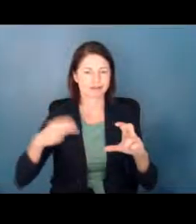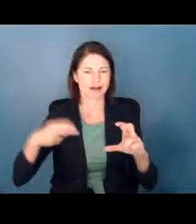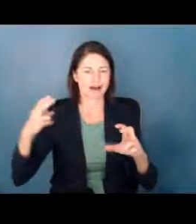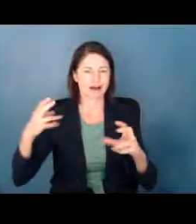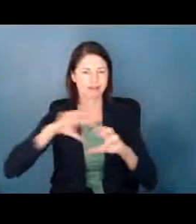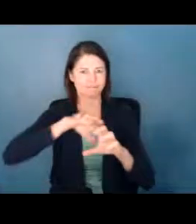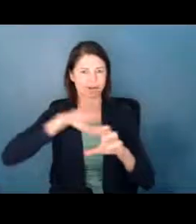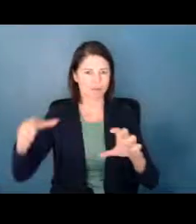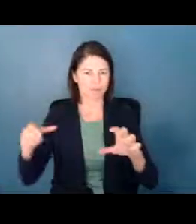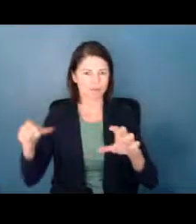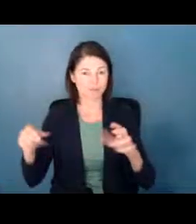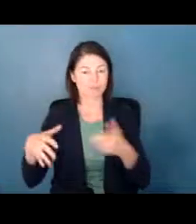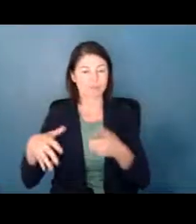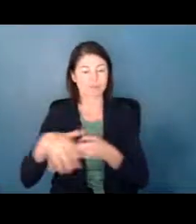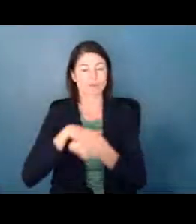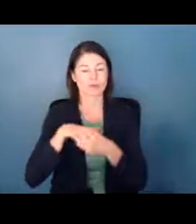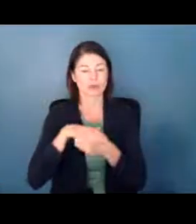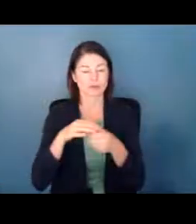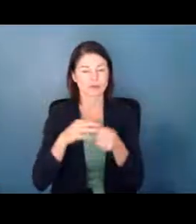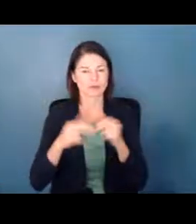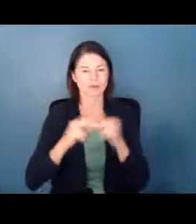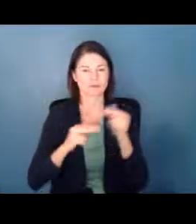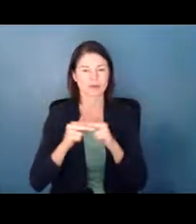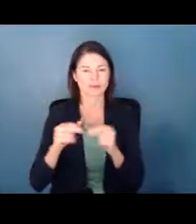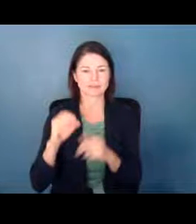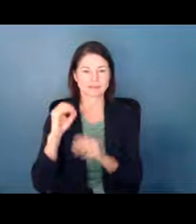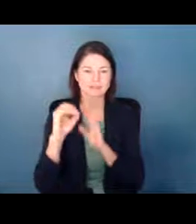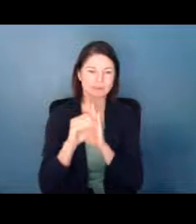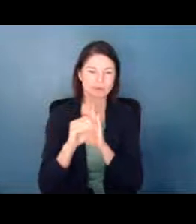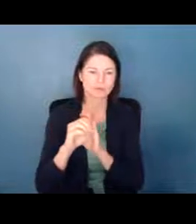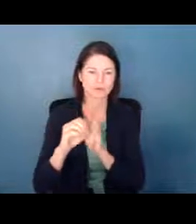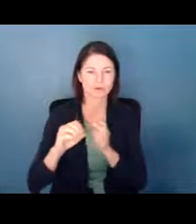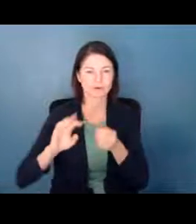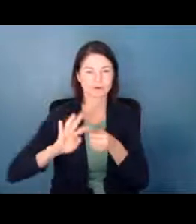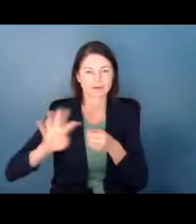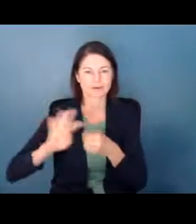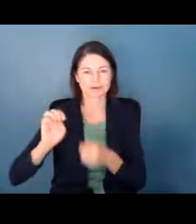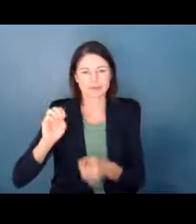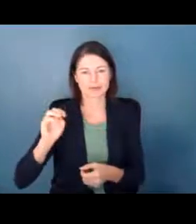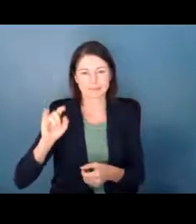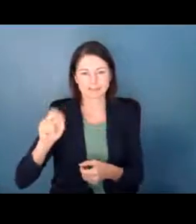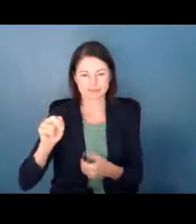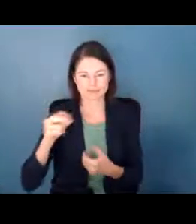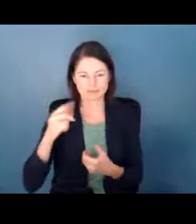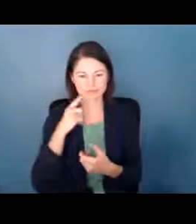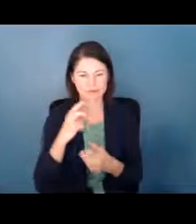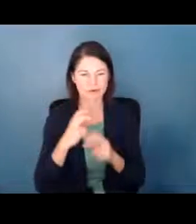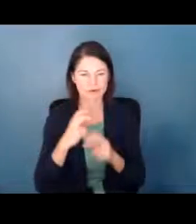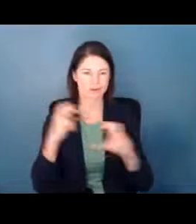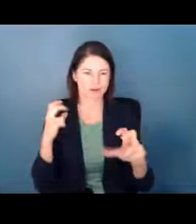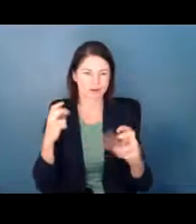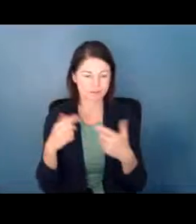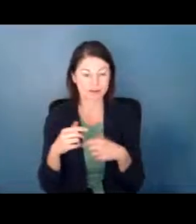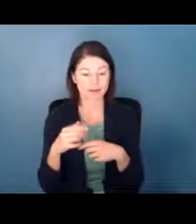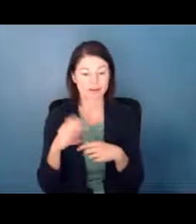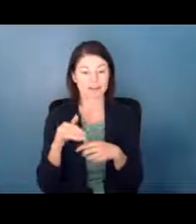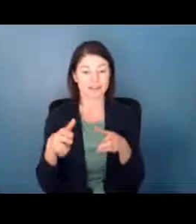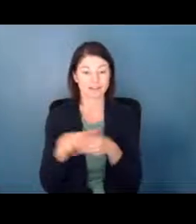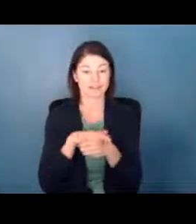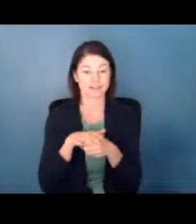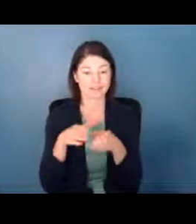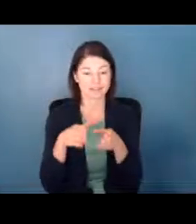they're corridors that we know we need to build zero emission infrastructure for freight along these corridors. And these are corridors that have been